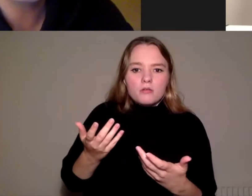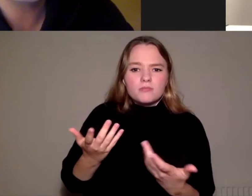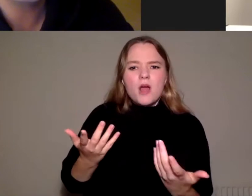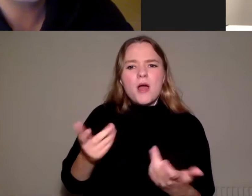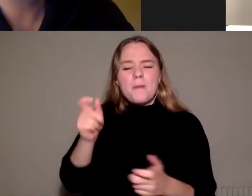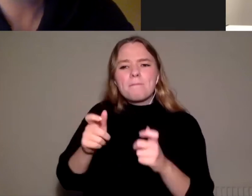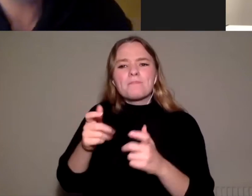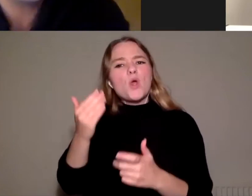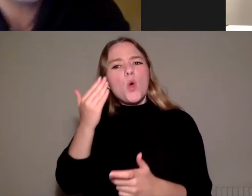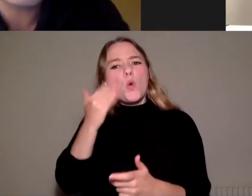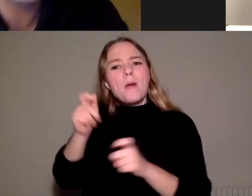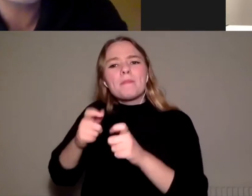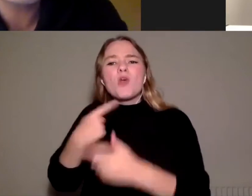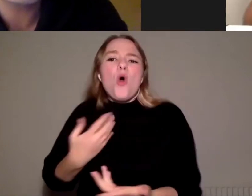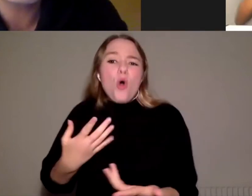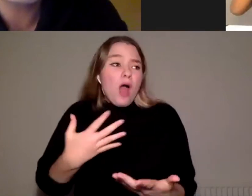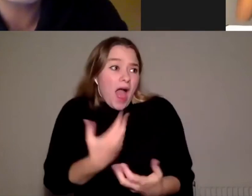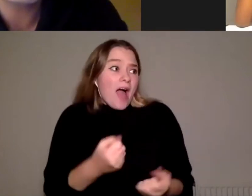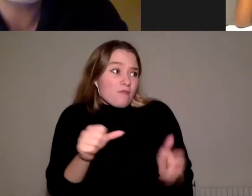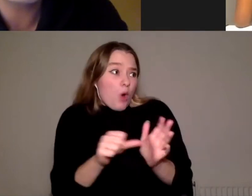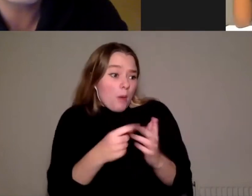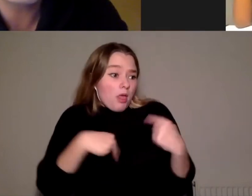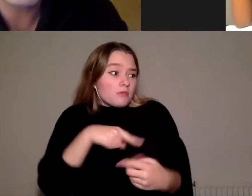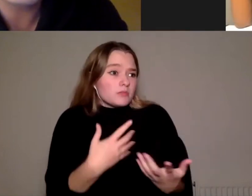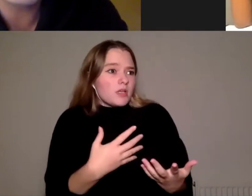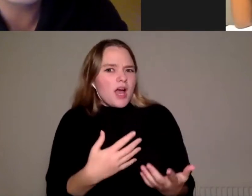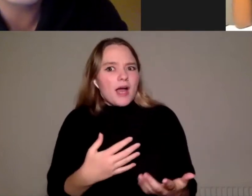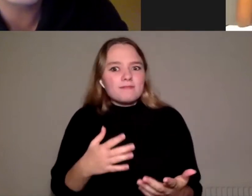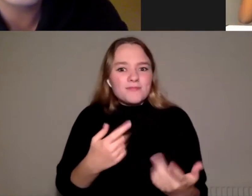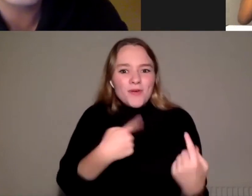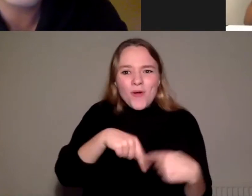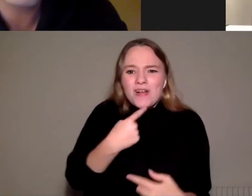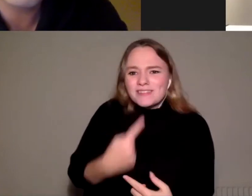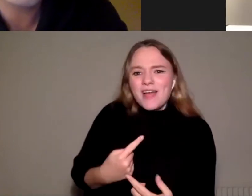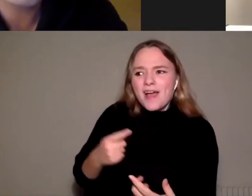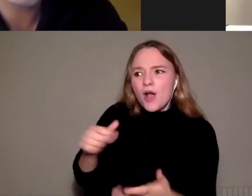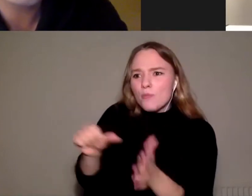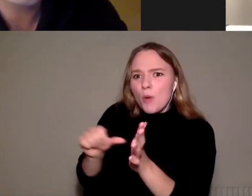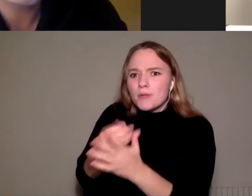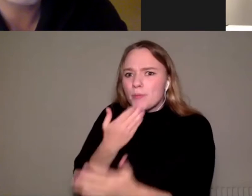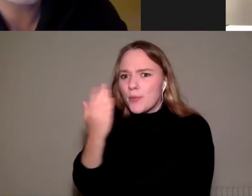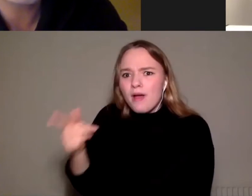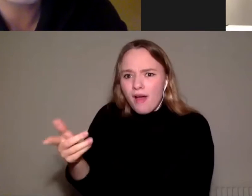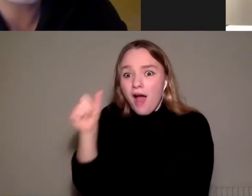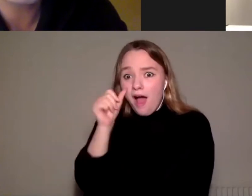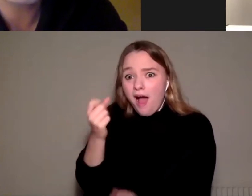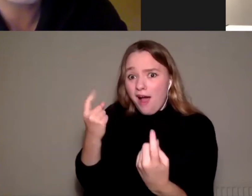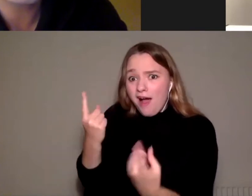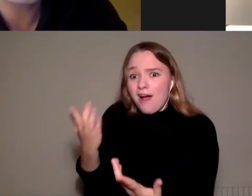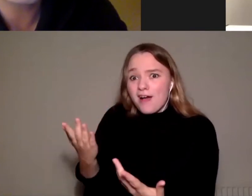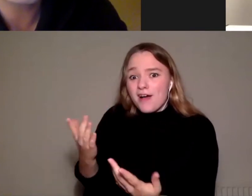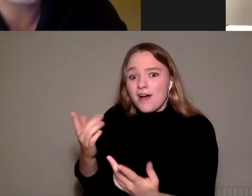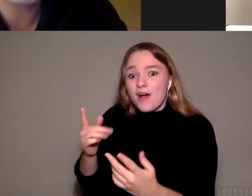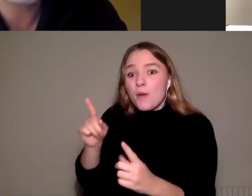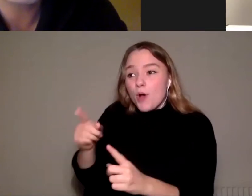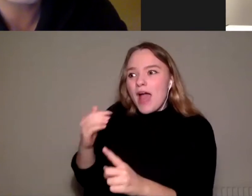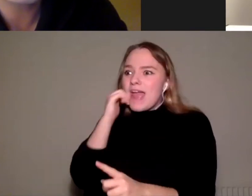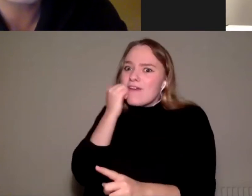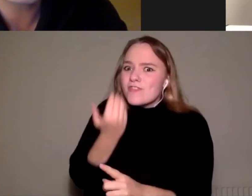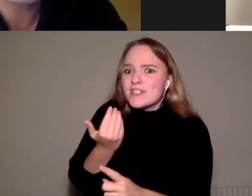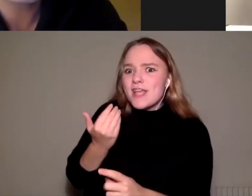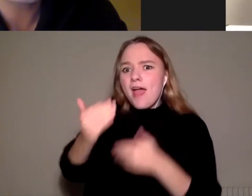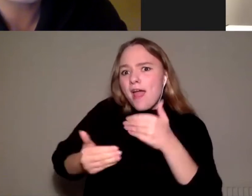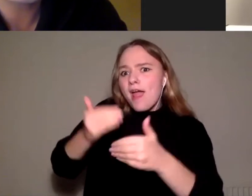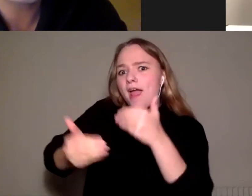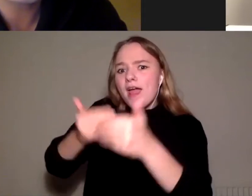too. But it's not, no one's saying you don't have problems, but I'm just saying that your everyday life